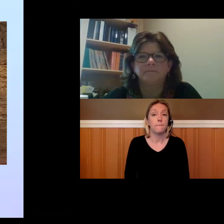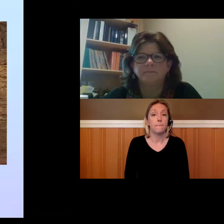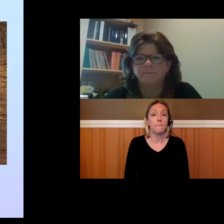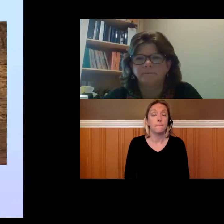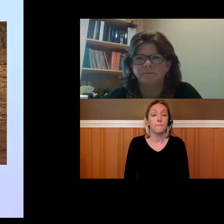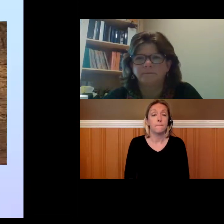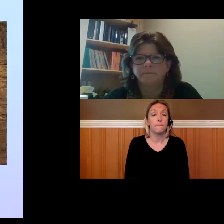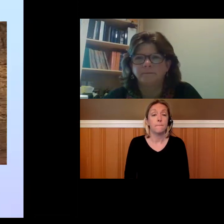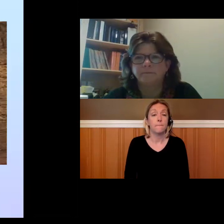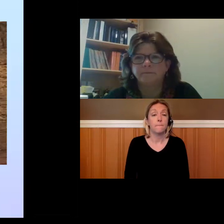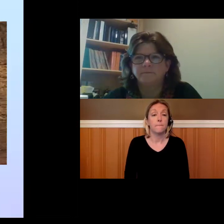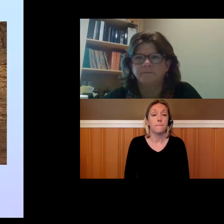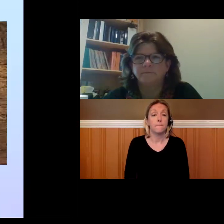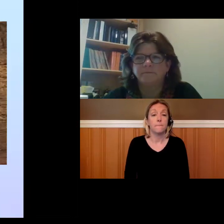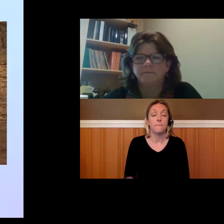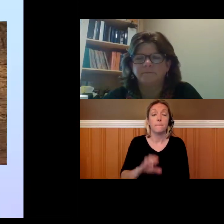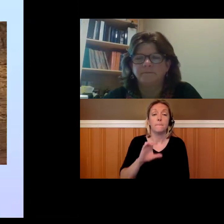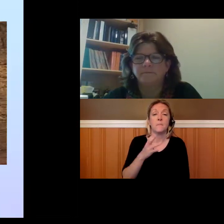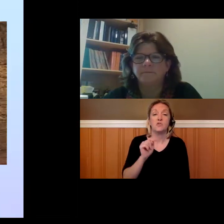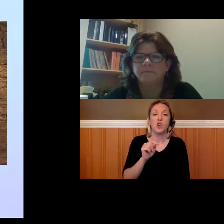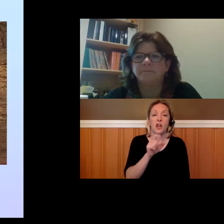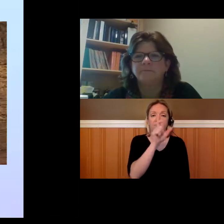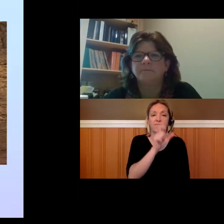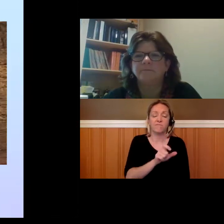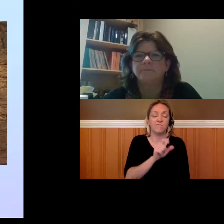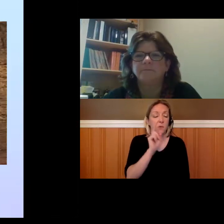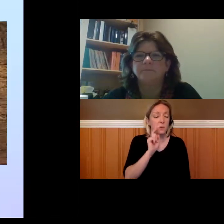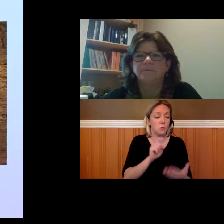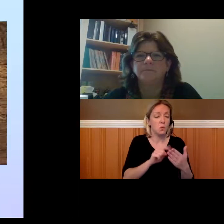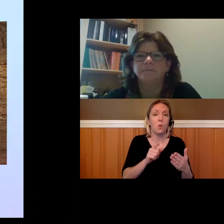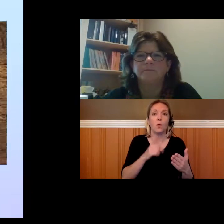We had some comments though about how the information has been really helpful.